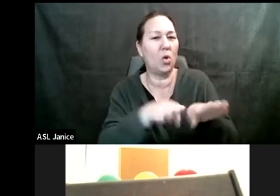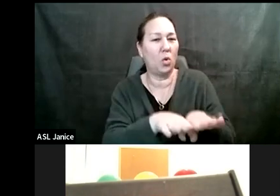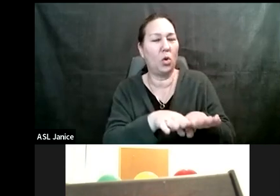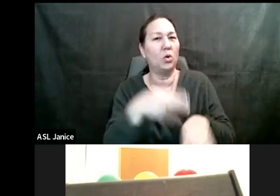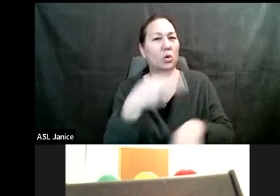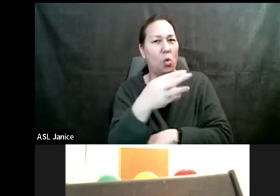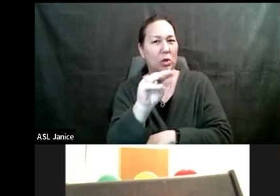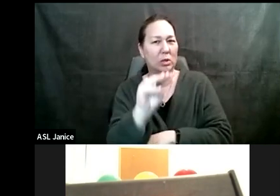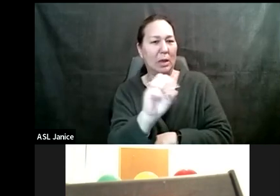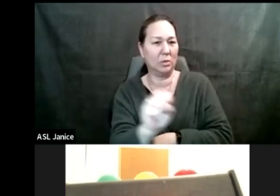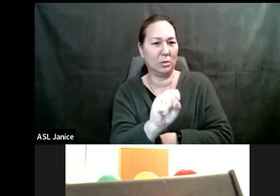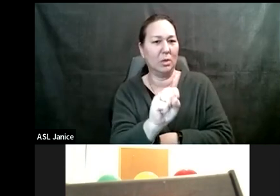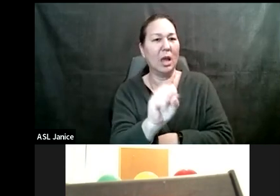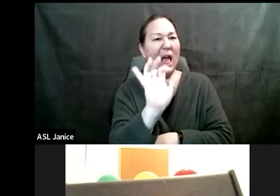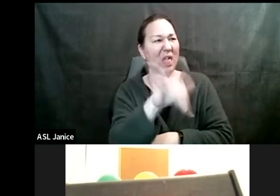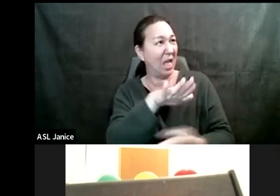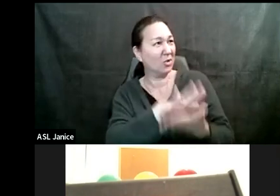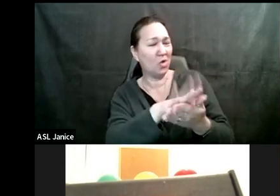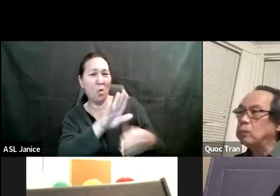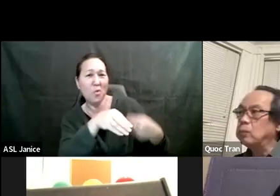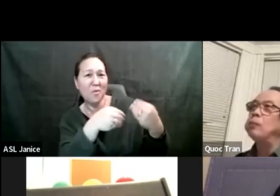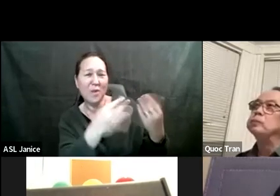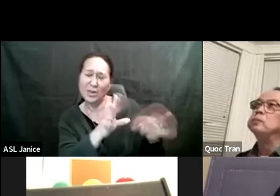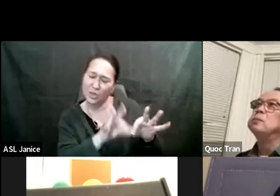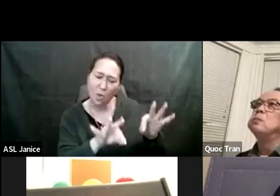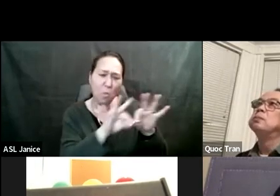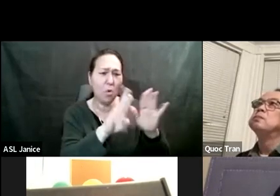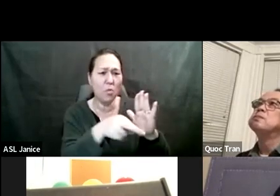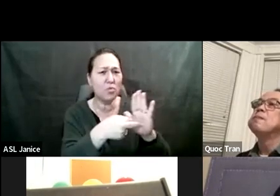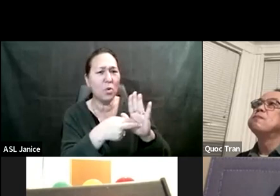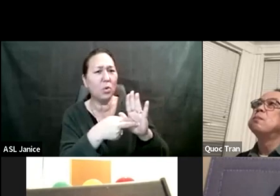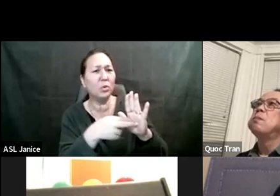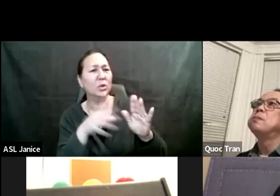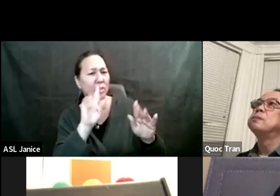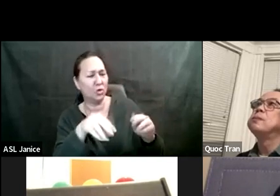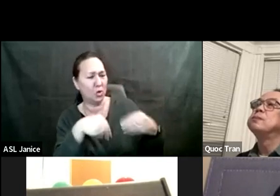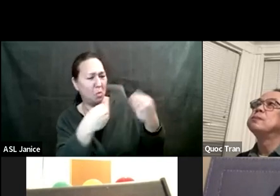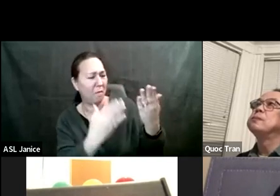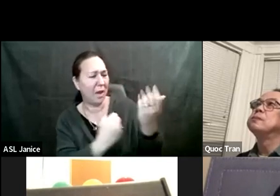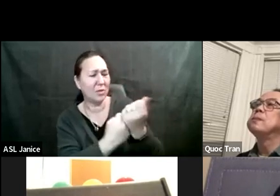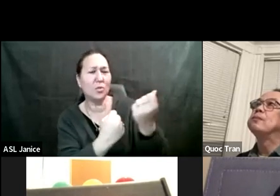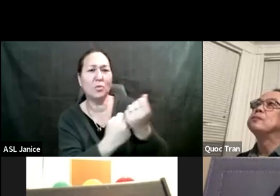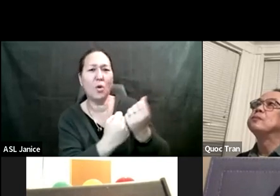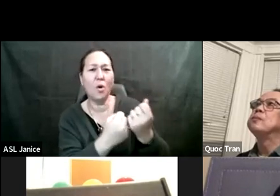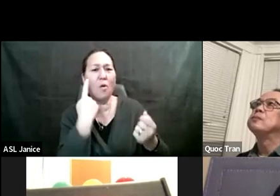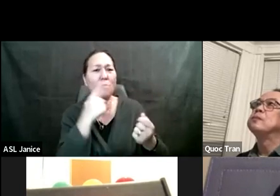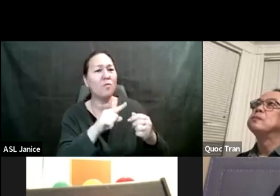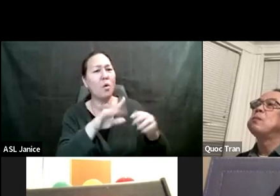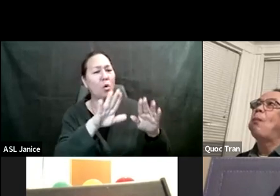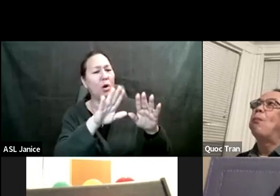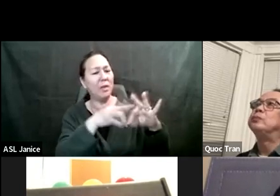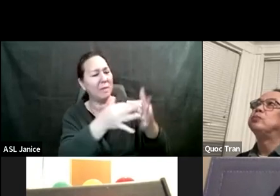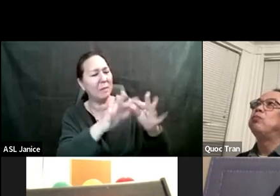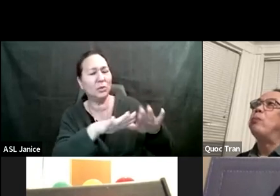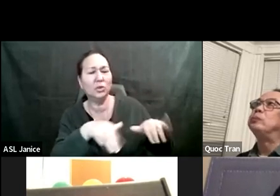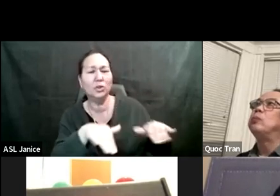serve students with disabilities BPS families have experienced these closures and threats but are consistently told their